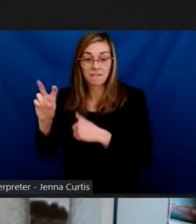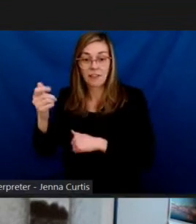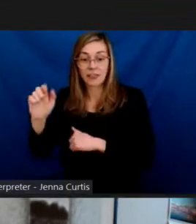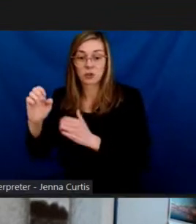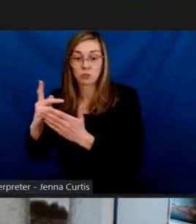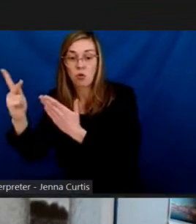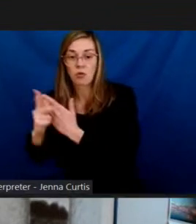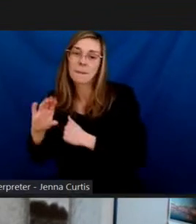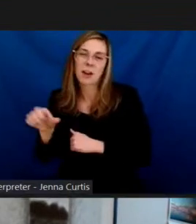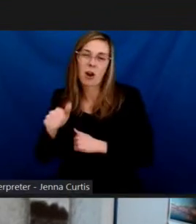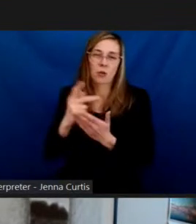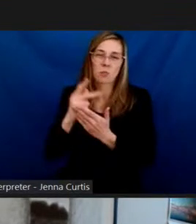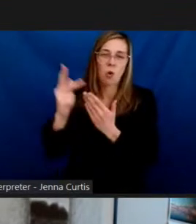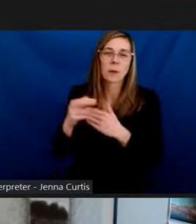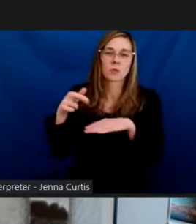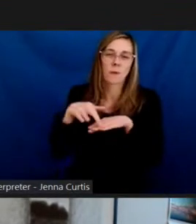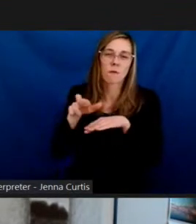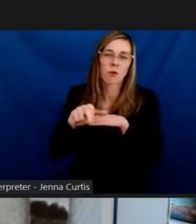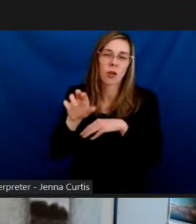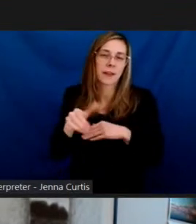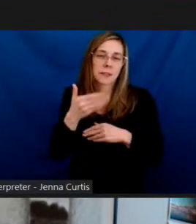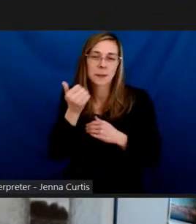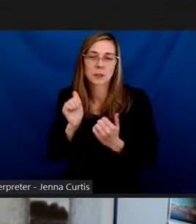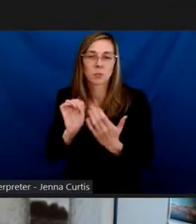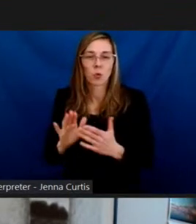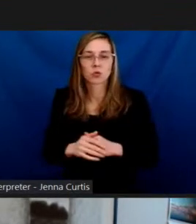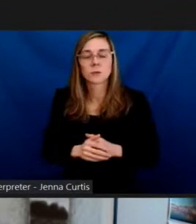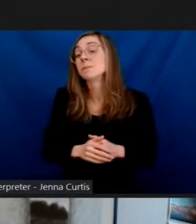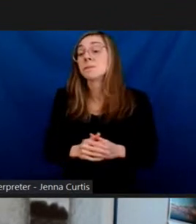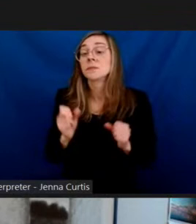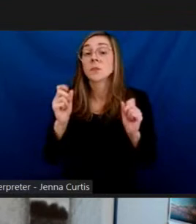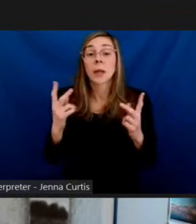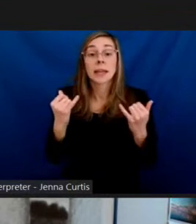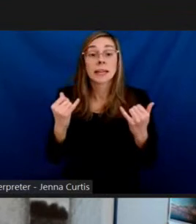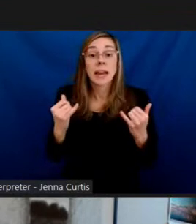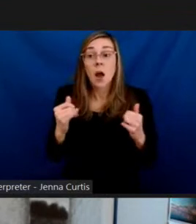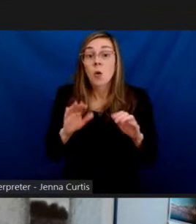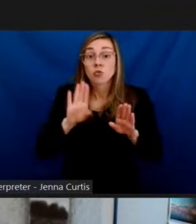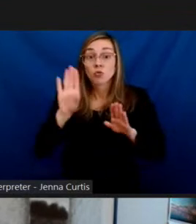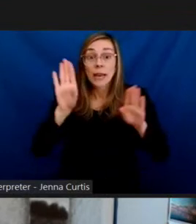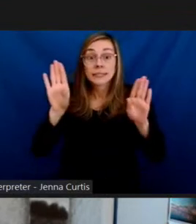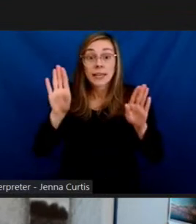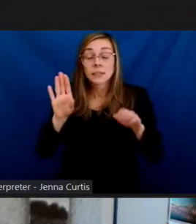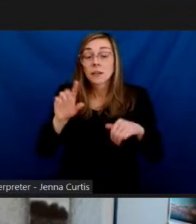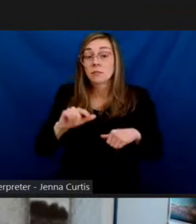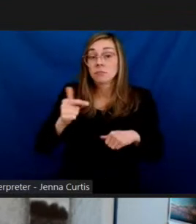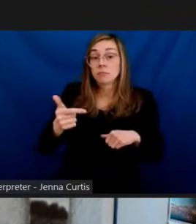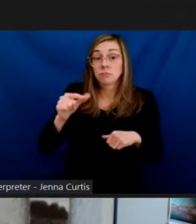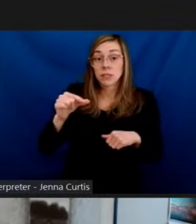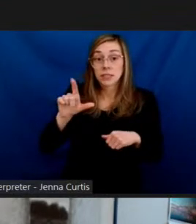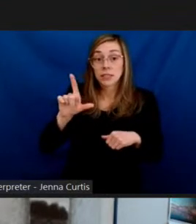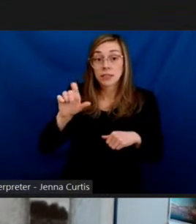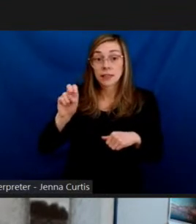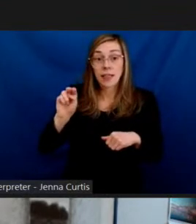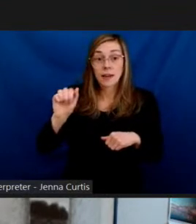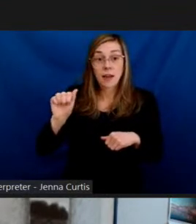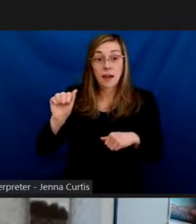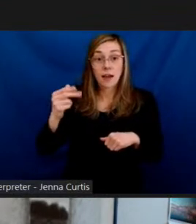Sky. All right, I'm going to pass it over to some folks that have raised their hand. I'm going to unmute Glenna Hayes. You should be able to